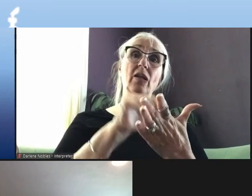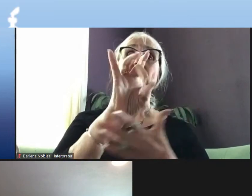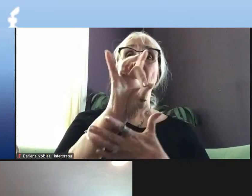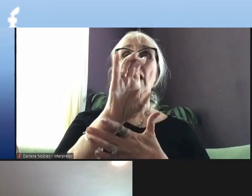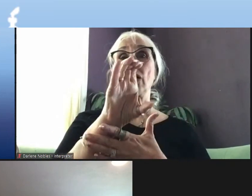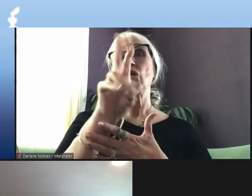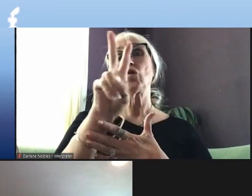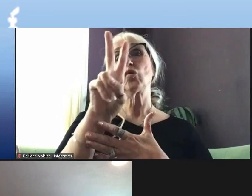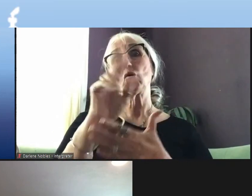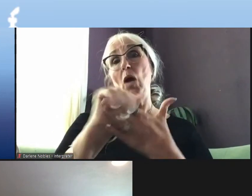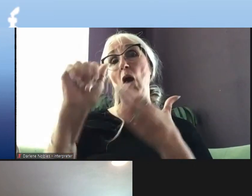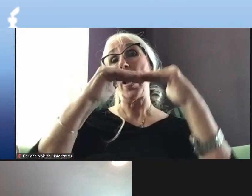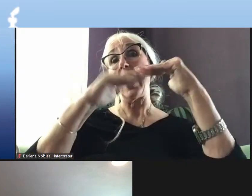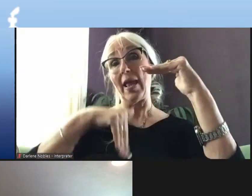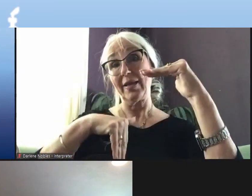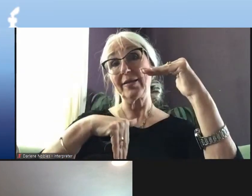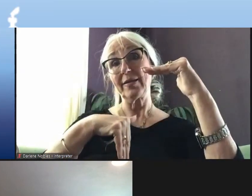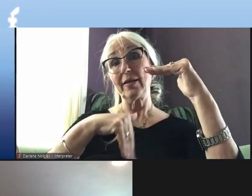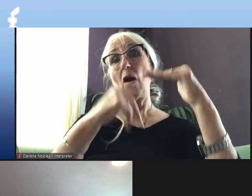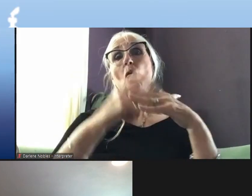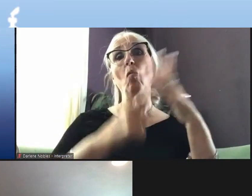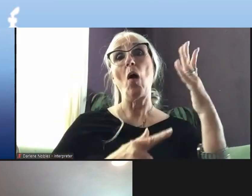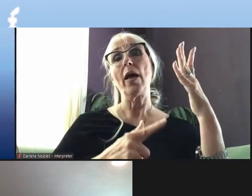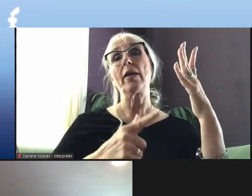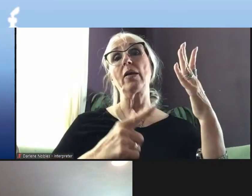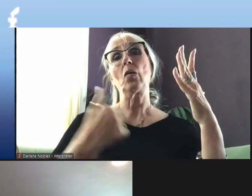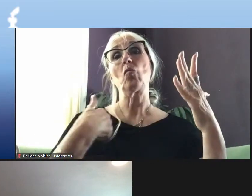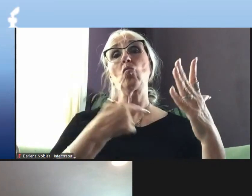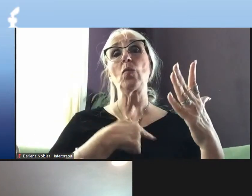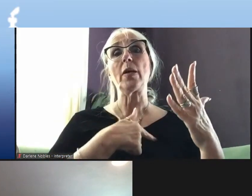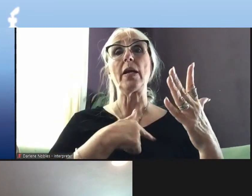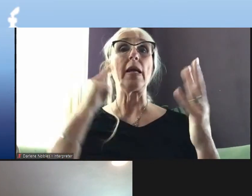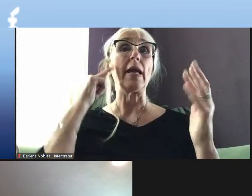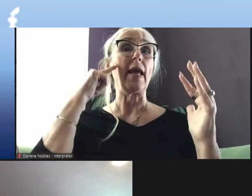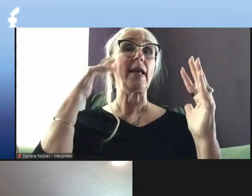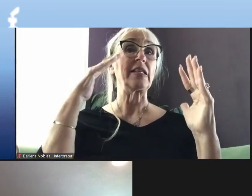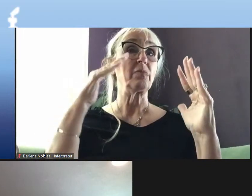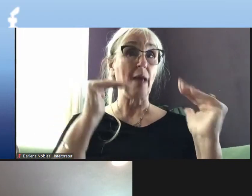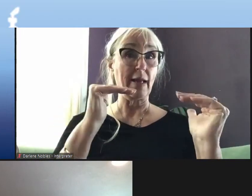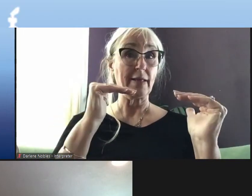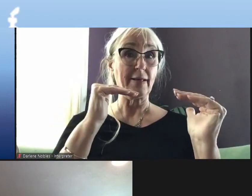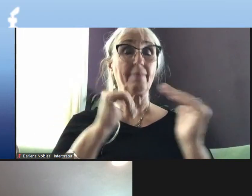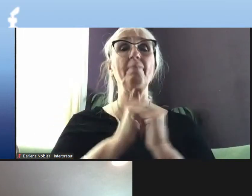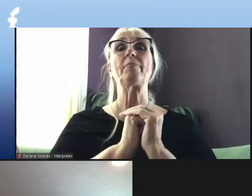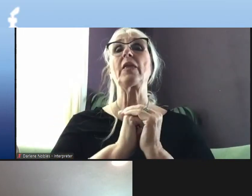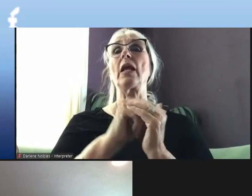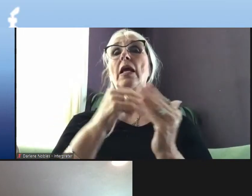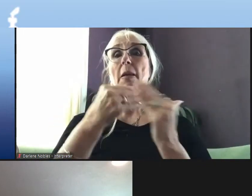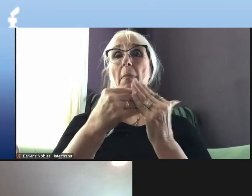$29,802 less than what we were expecting. So budget is sufficient, all is good. Okay.